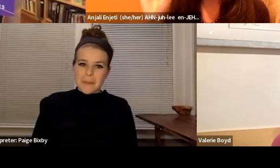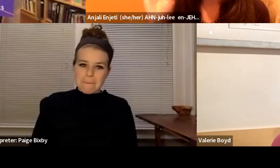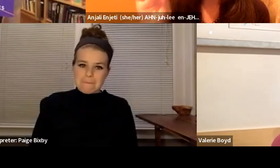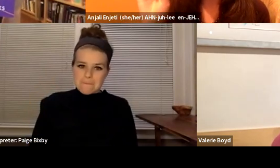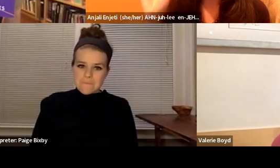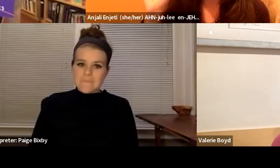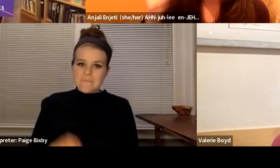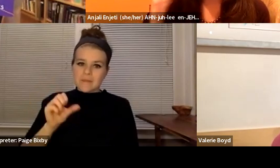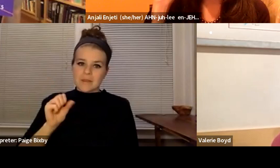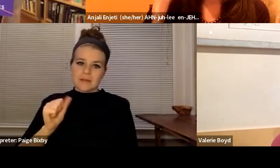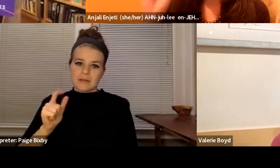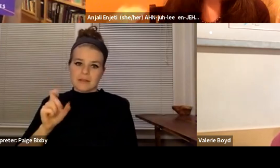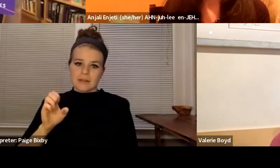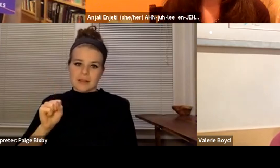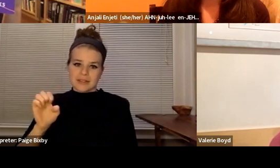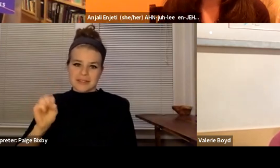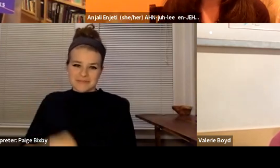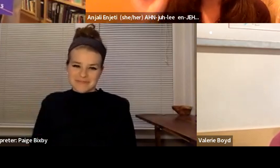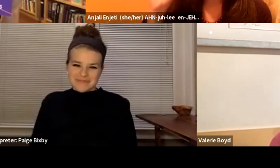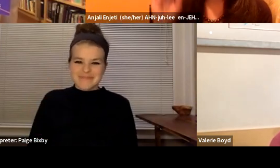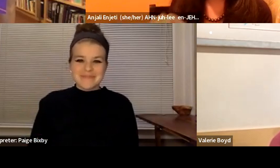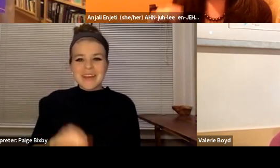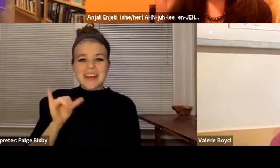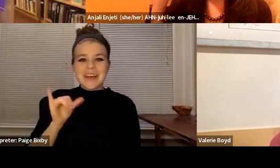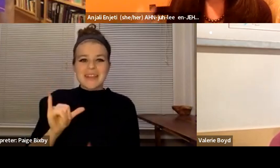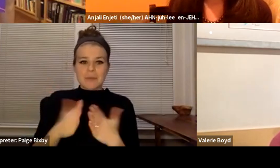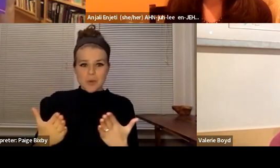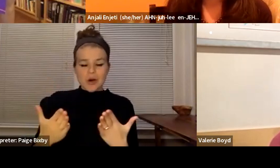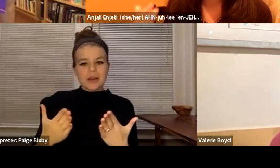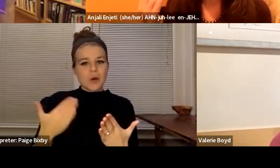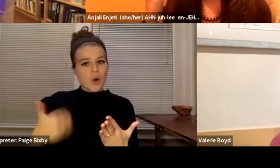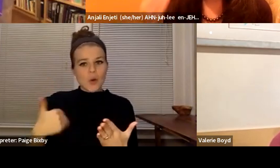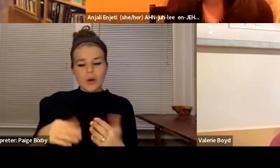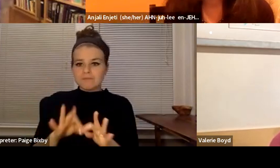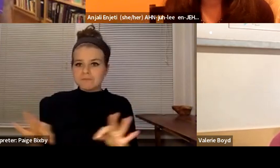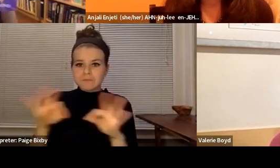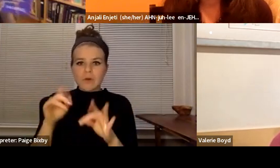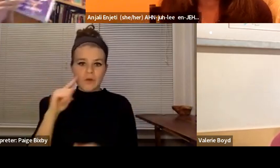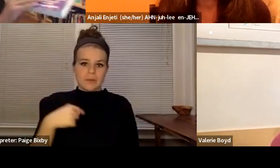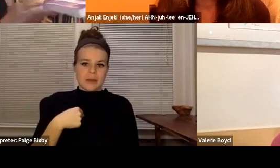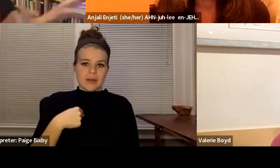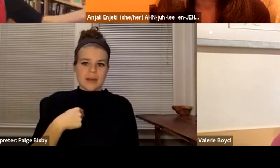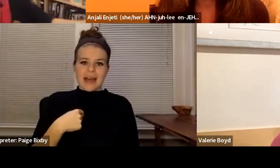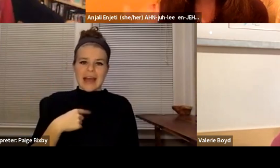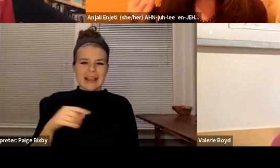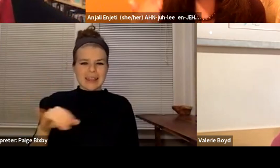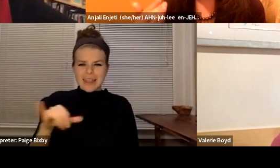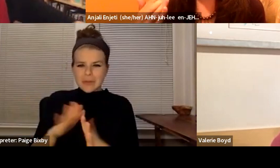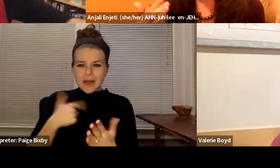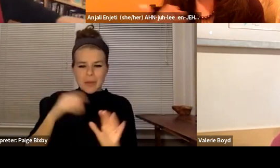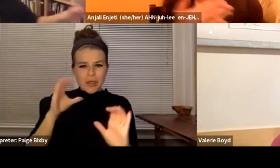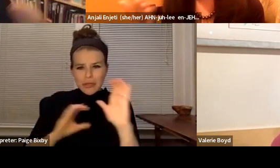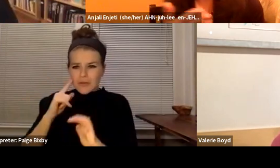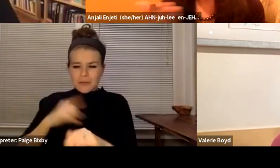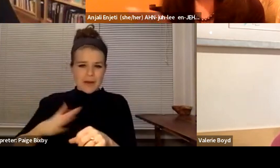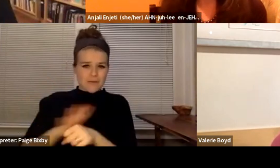This book is a seminal book for me. It's kind of the book that I've been looking for my whole life that